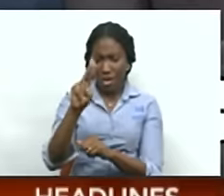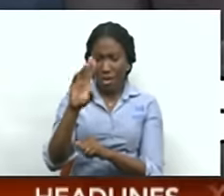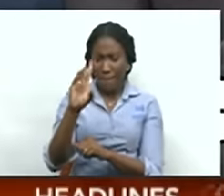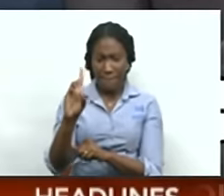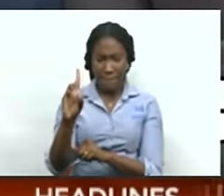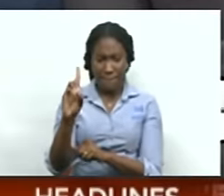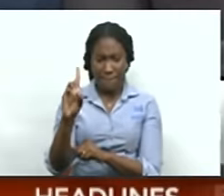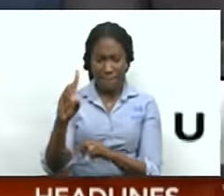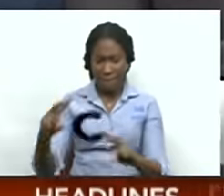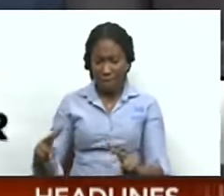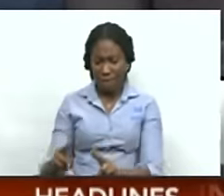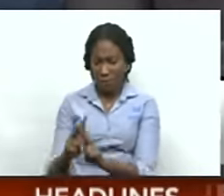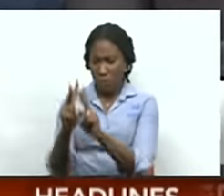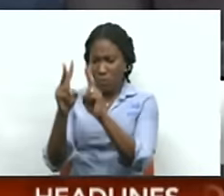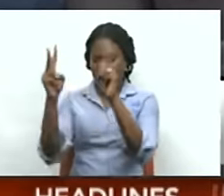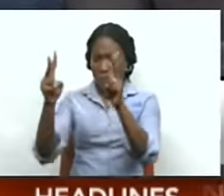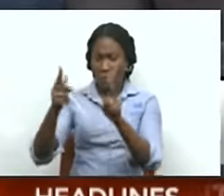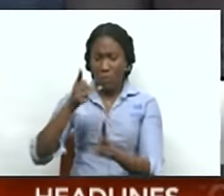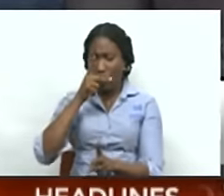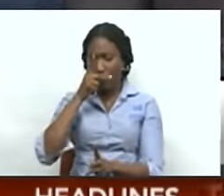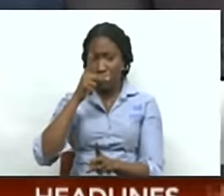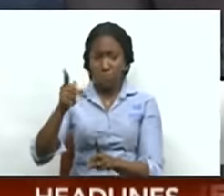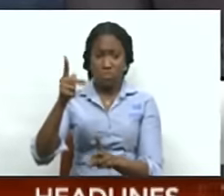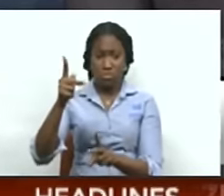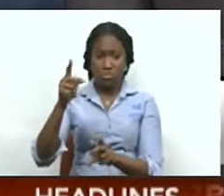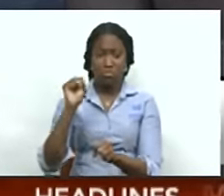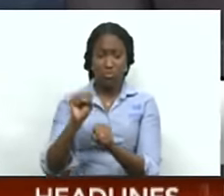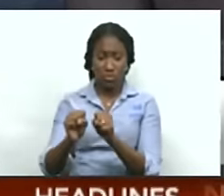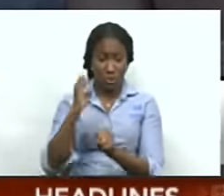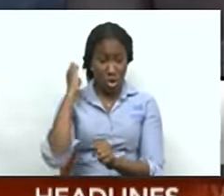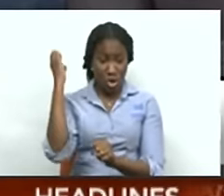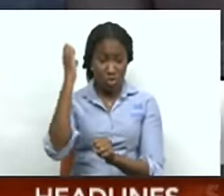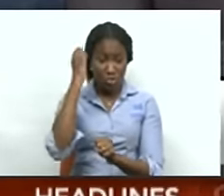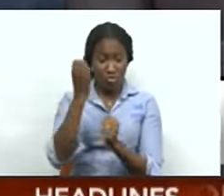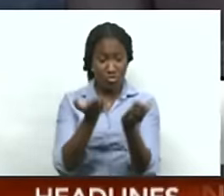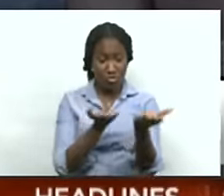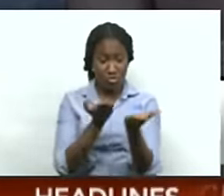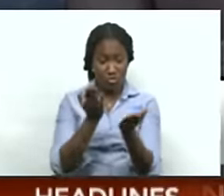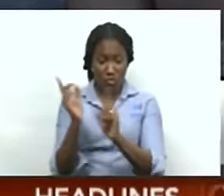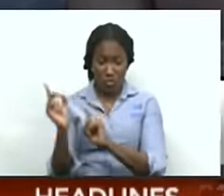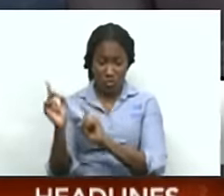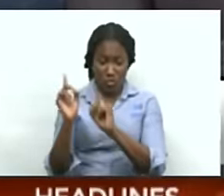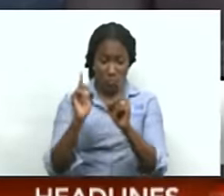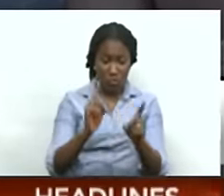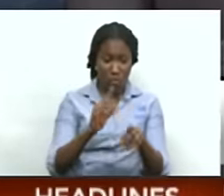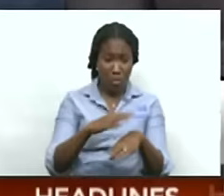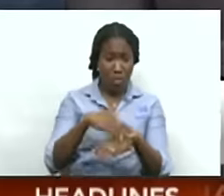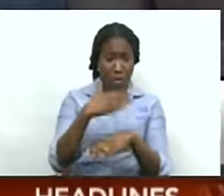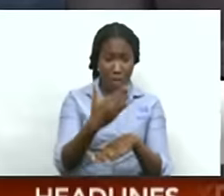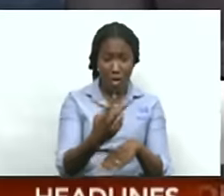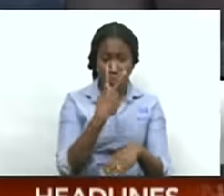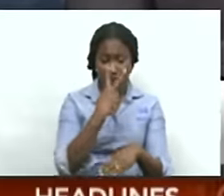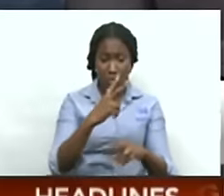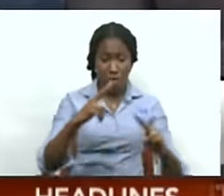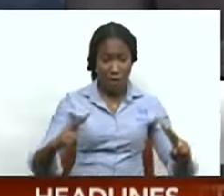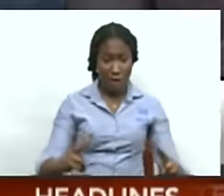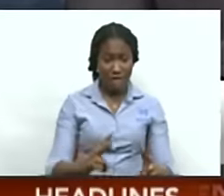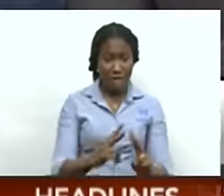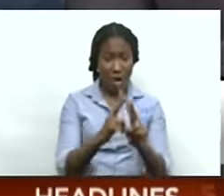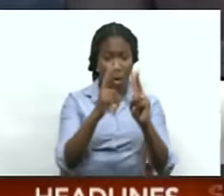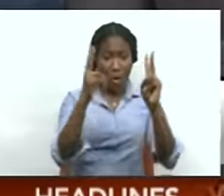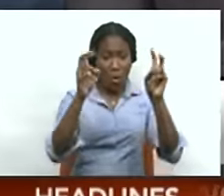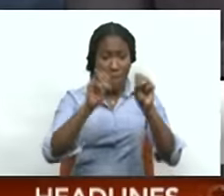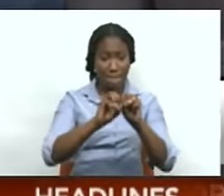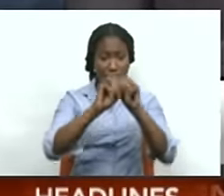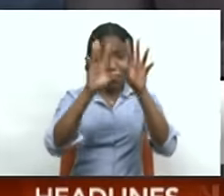right. Emergency service providers rushed to the scene on Thursday after a vent of the main volcano began spewing mud. As Sasha Wilson and Kellyanne